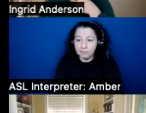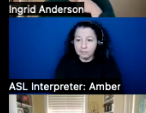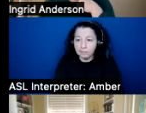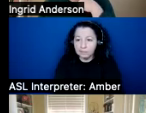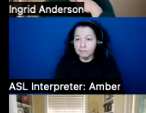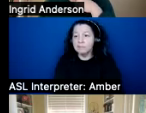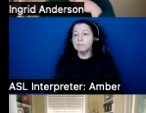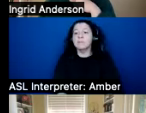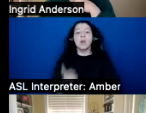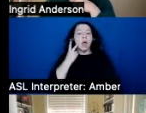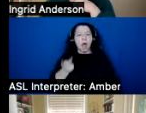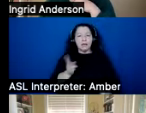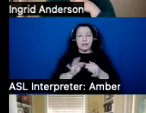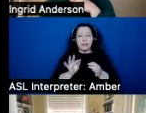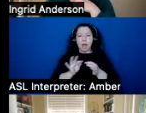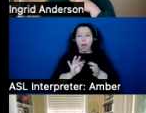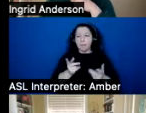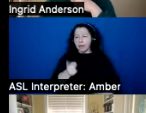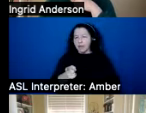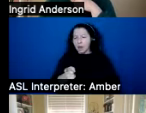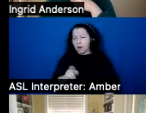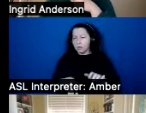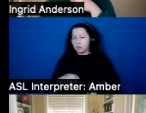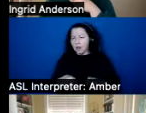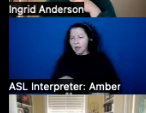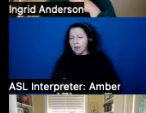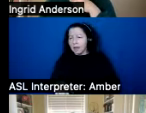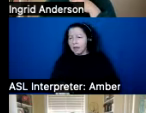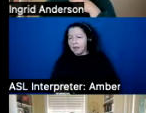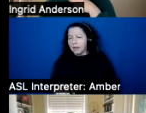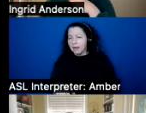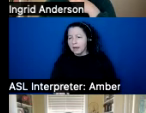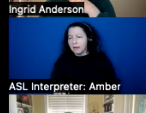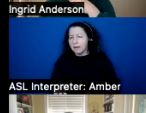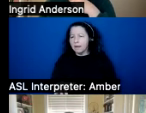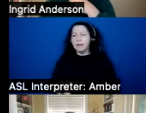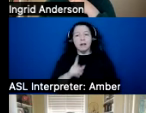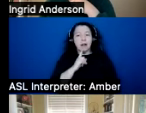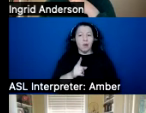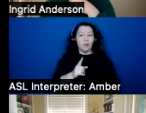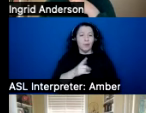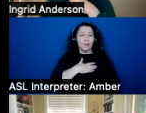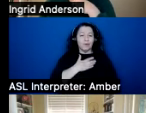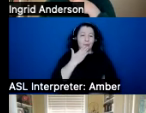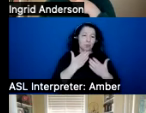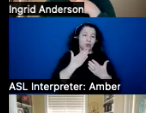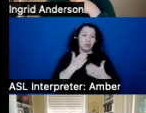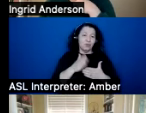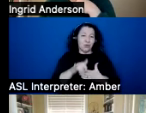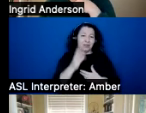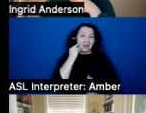I just see the comment that was mentioned in the chat. I really appreciate you sharing that